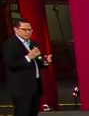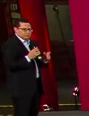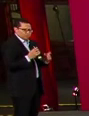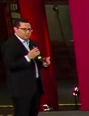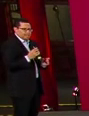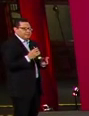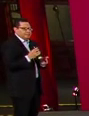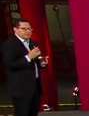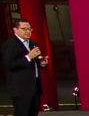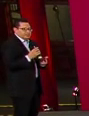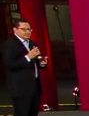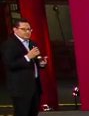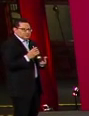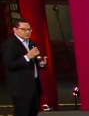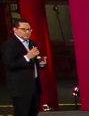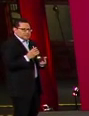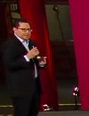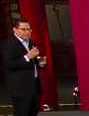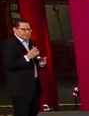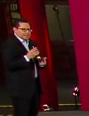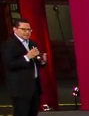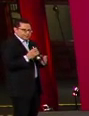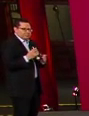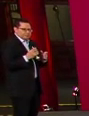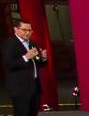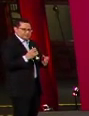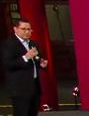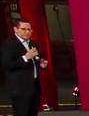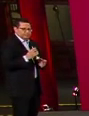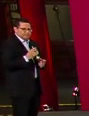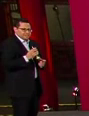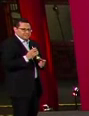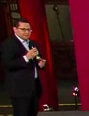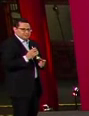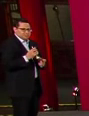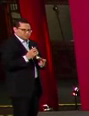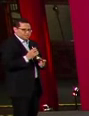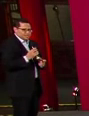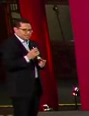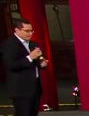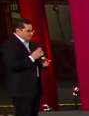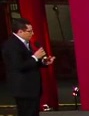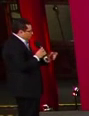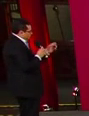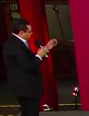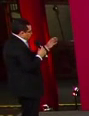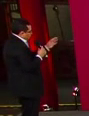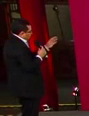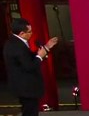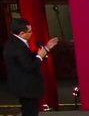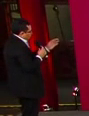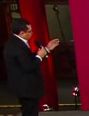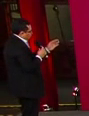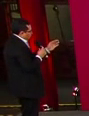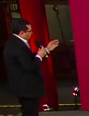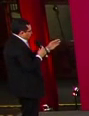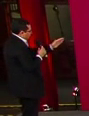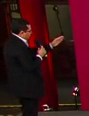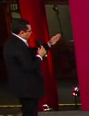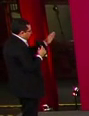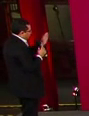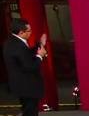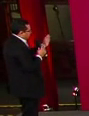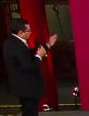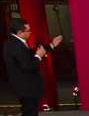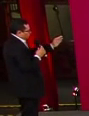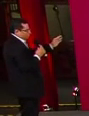grouped together in one group, but because of the recommendation of Engineer Duque, we now have